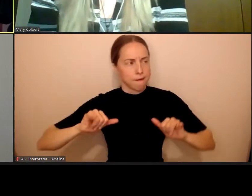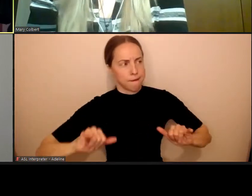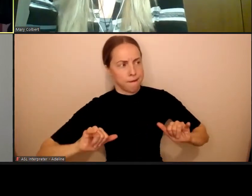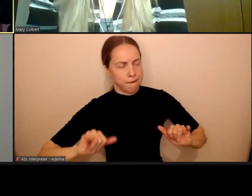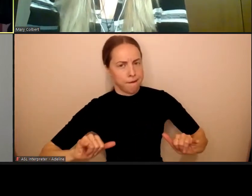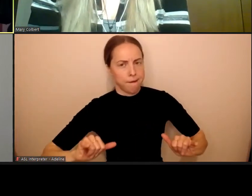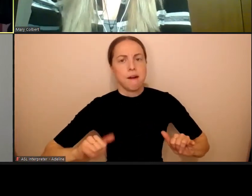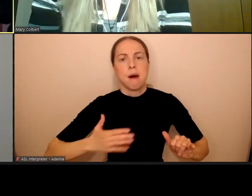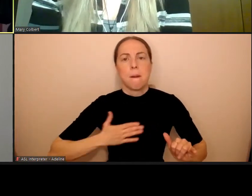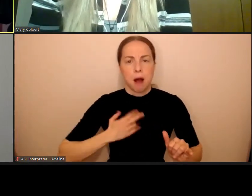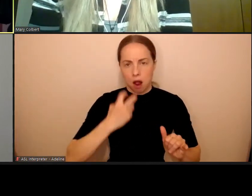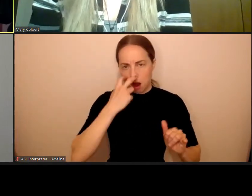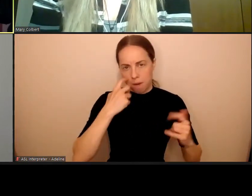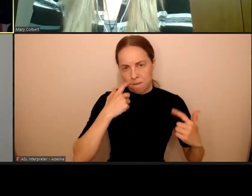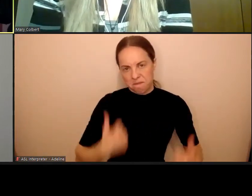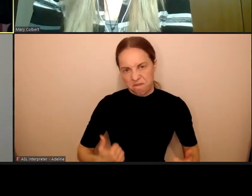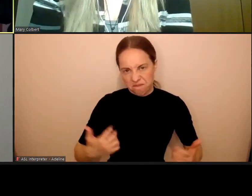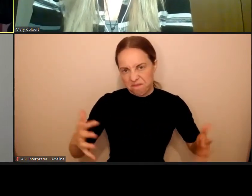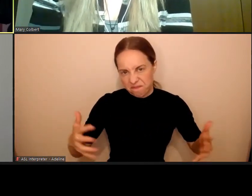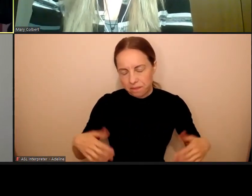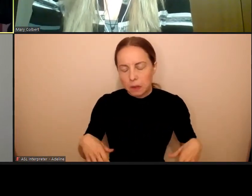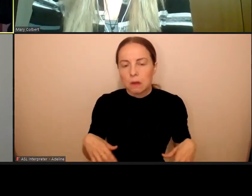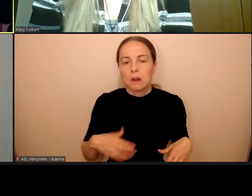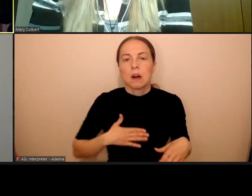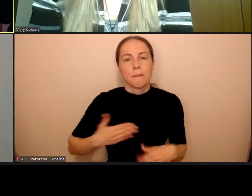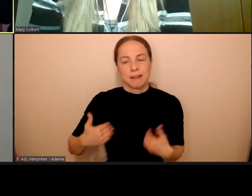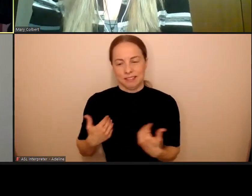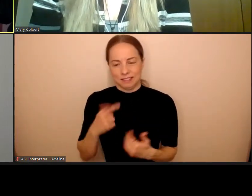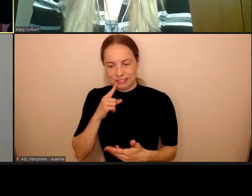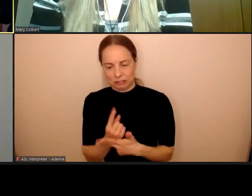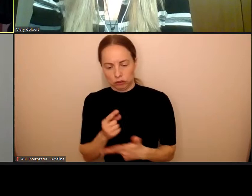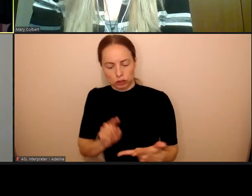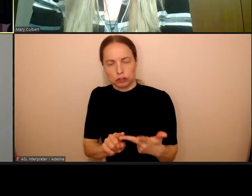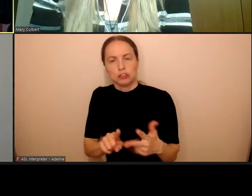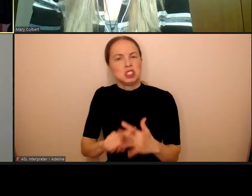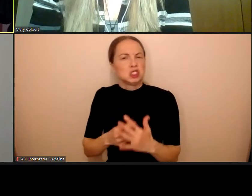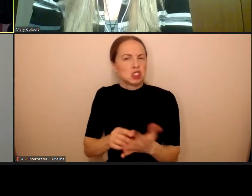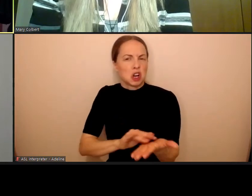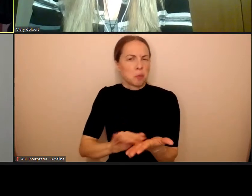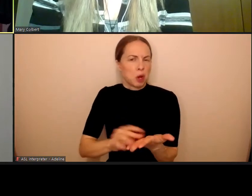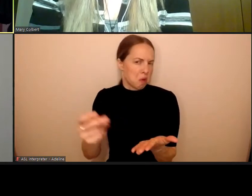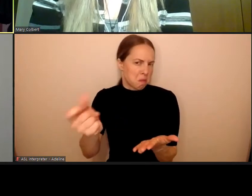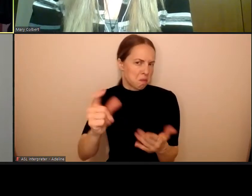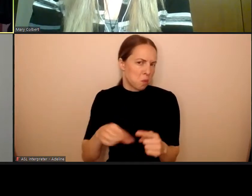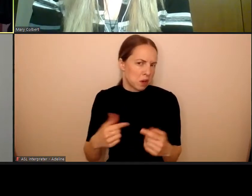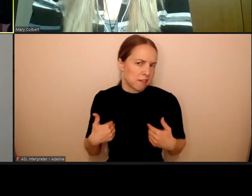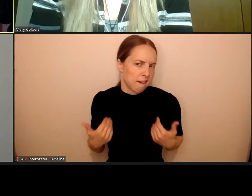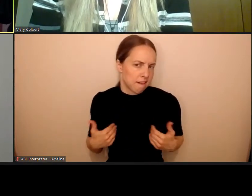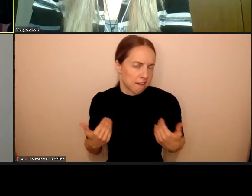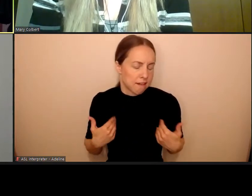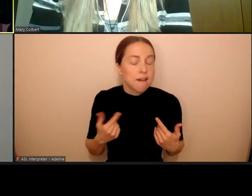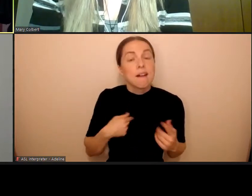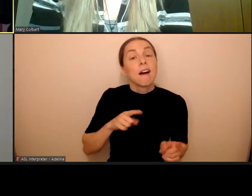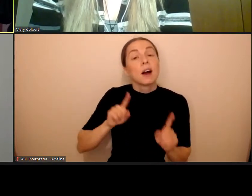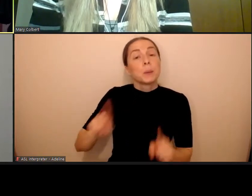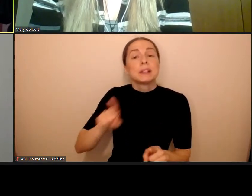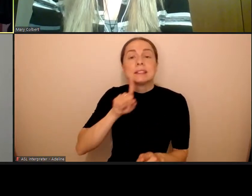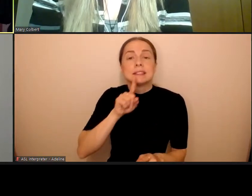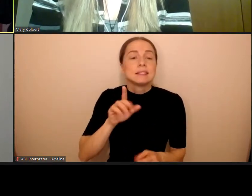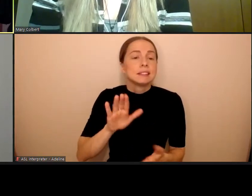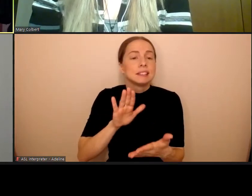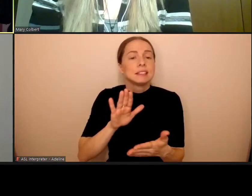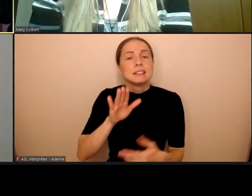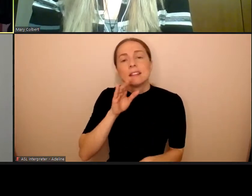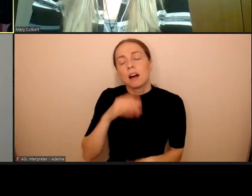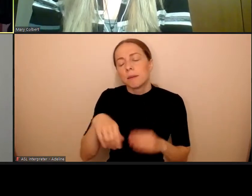youngest sister started Braille when she was young. So I've grown up, I went to state school for the blind for junior high and high school. I